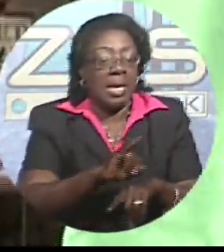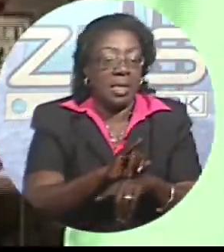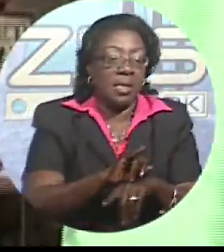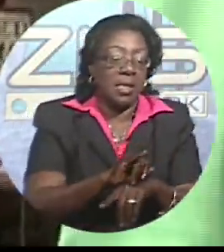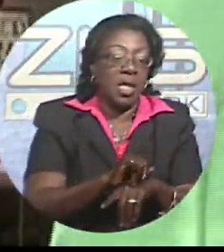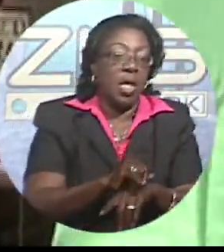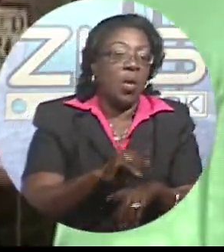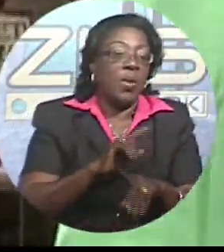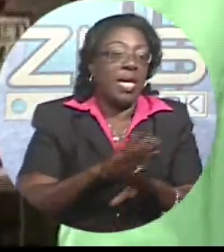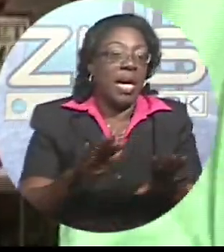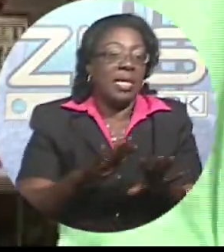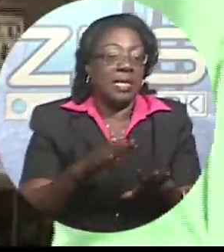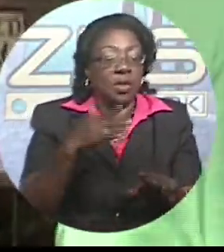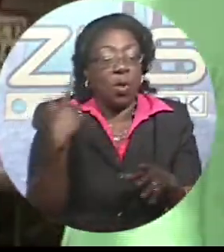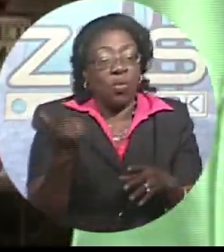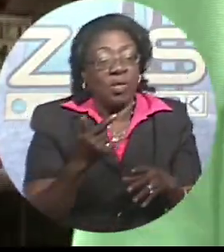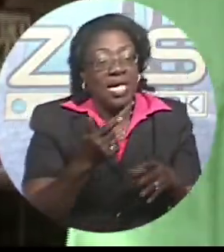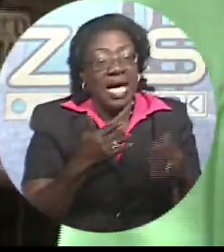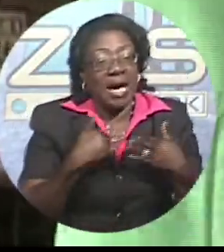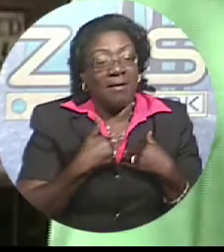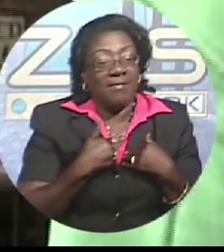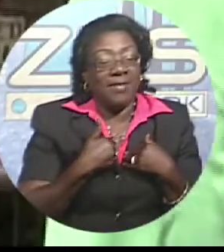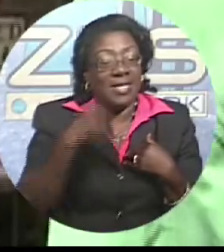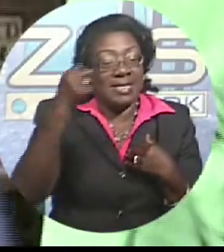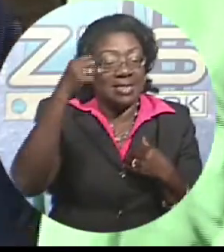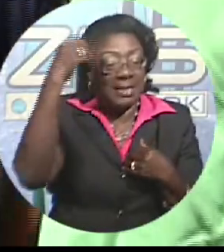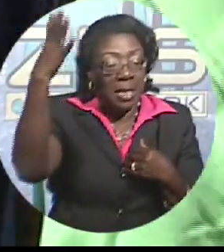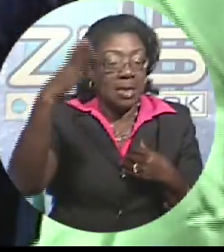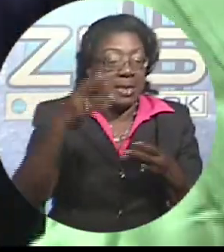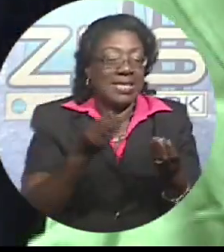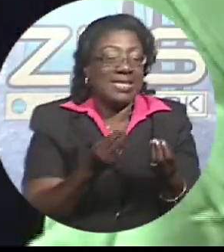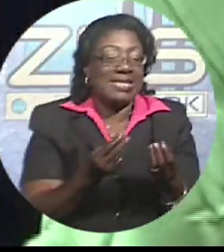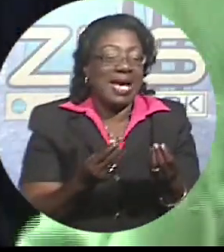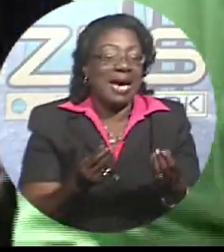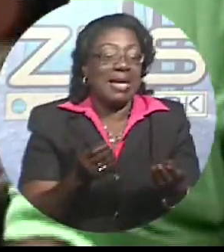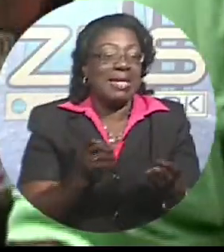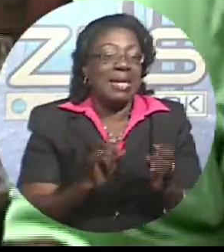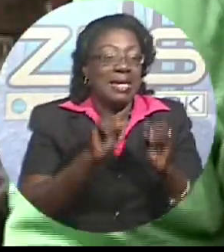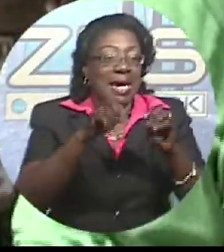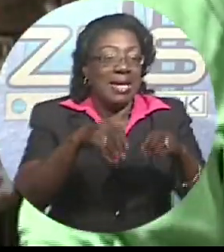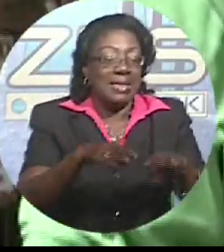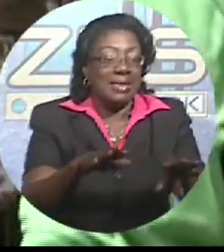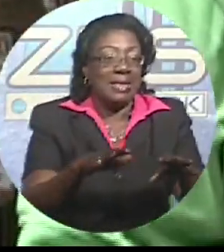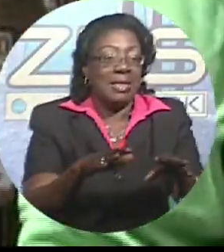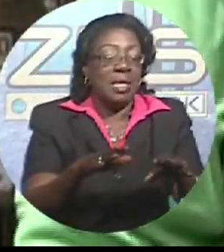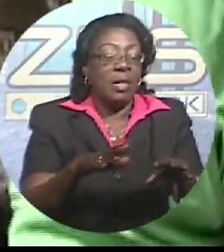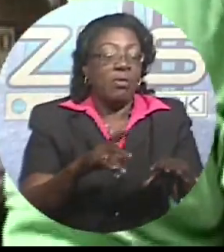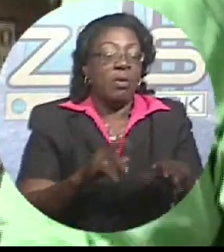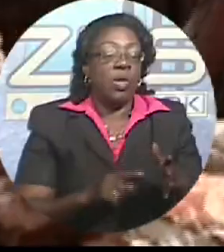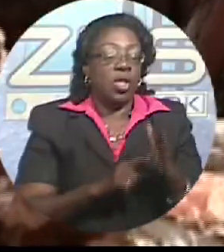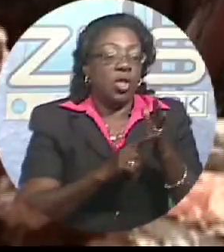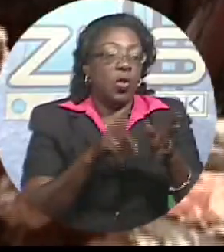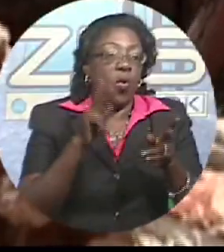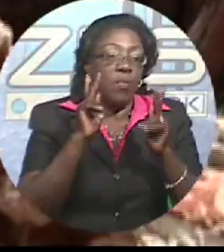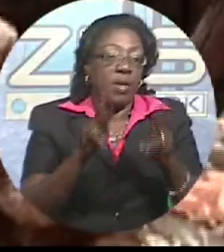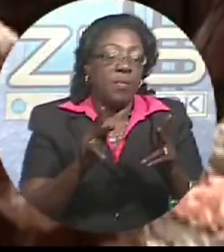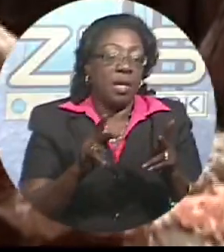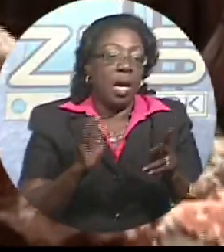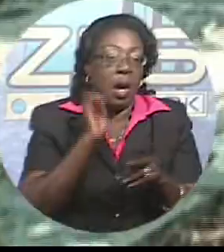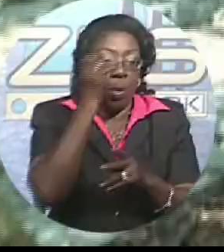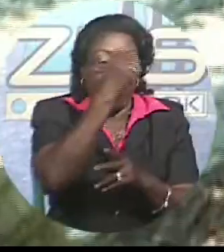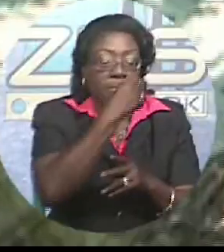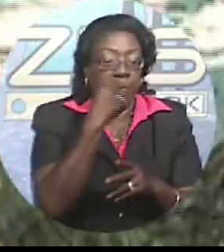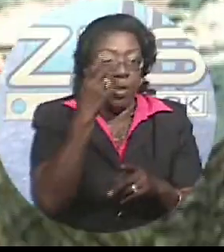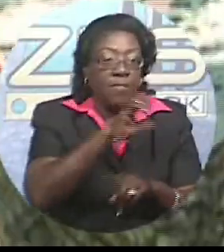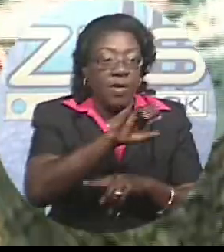known for just sand and sun and sea when we have so much more to show people about our beautiful environment, The park is the brainchild